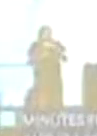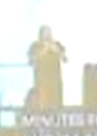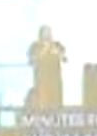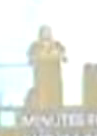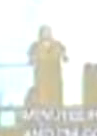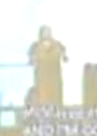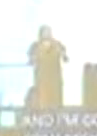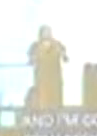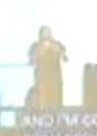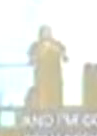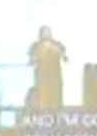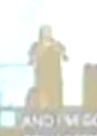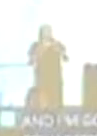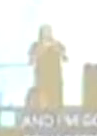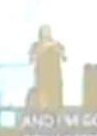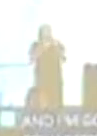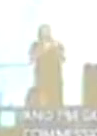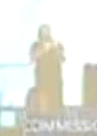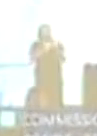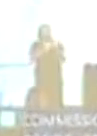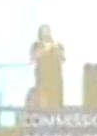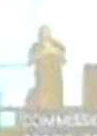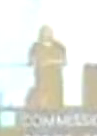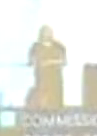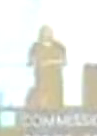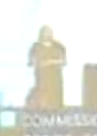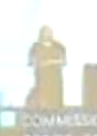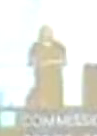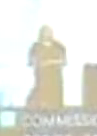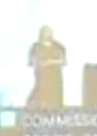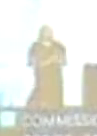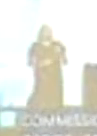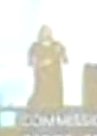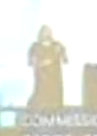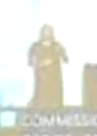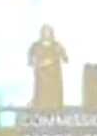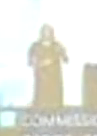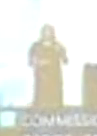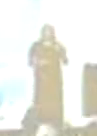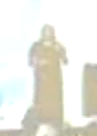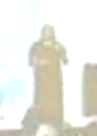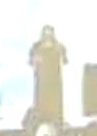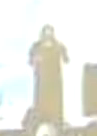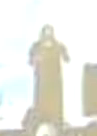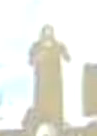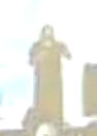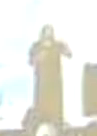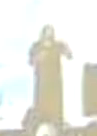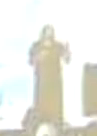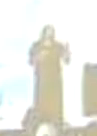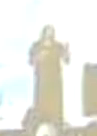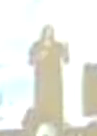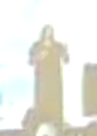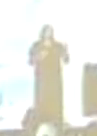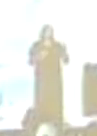very important responsibility. So Chair Silcox and Vice Chair Harris, let's work